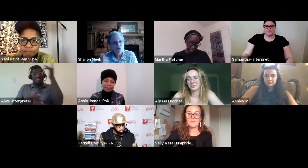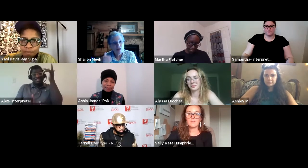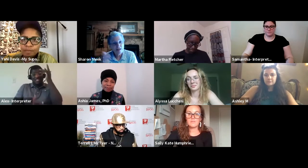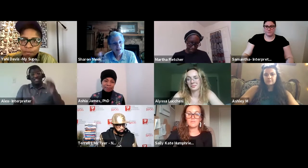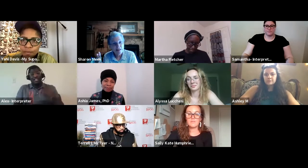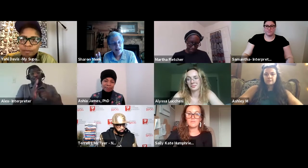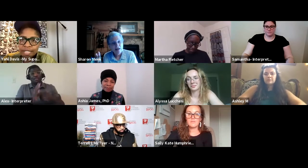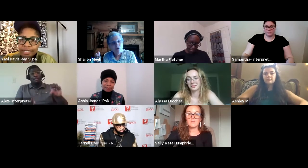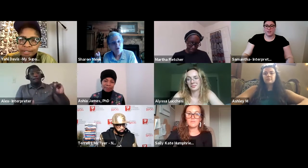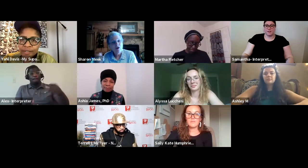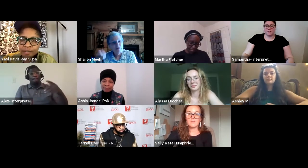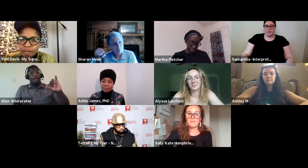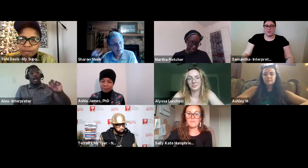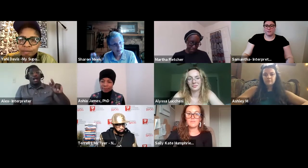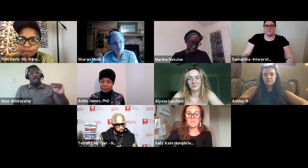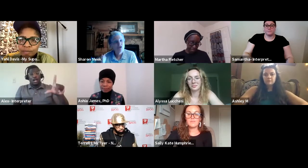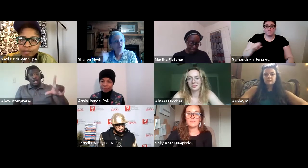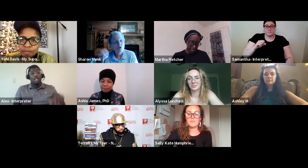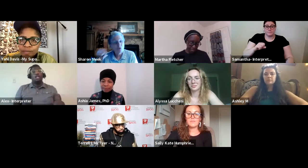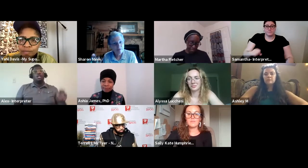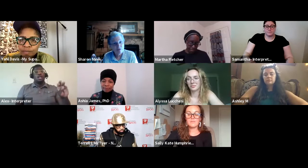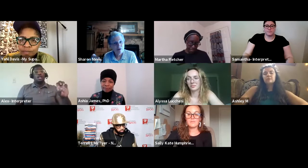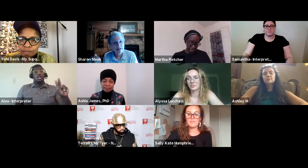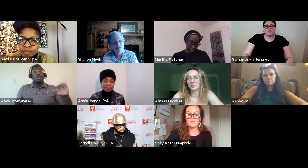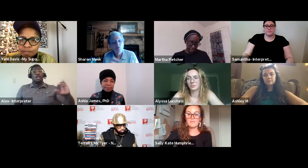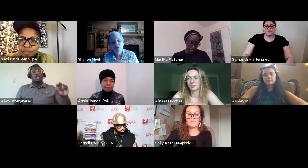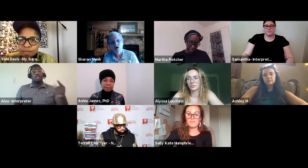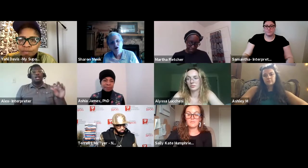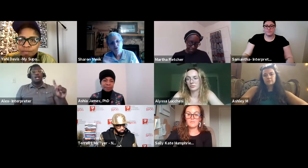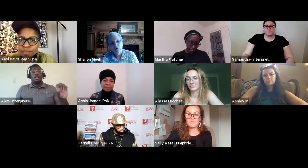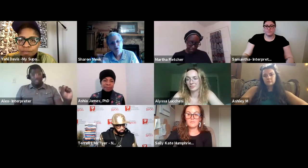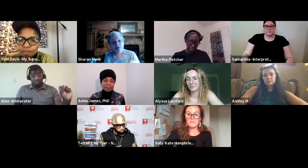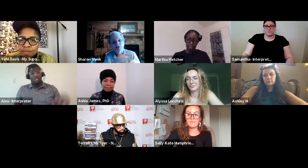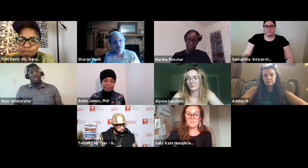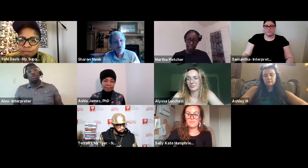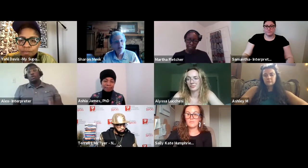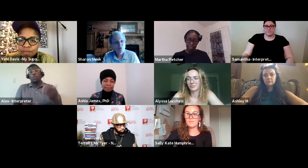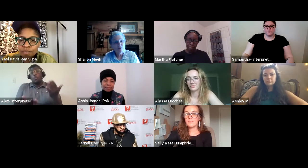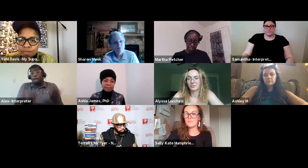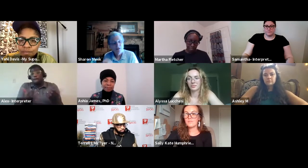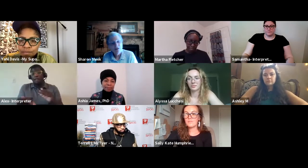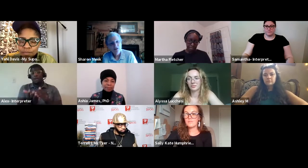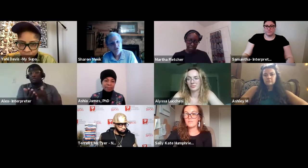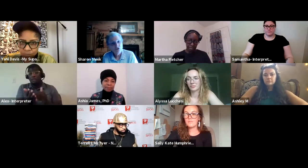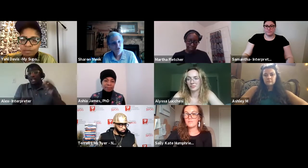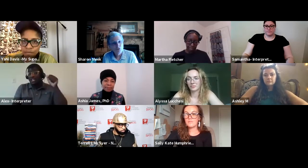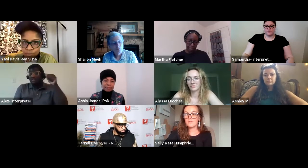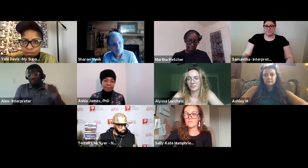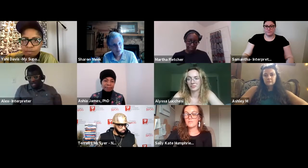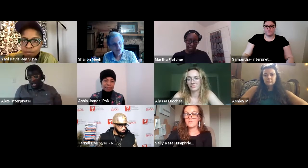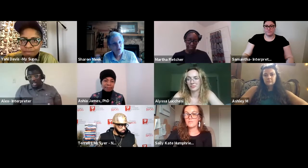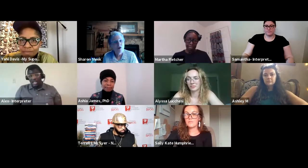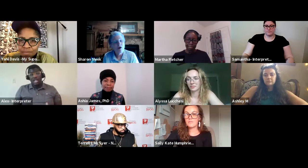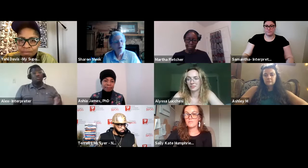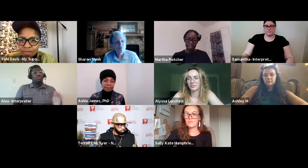to you, Yanni, or medication or whatever. And it went all the way down the continuum to